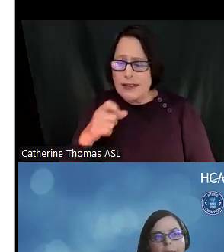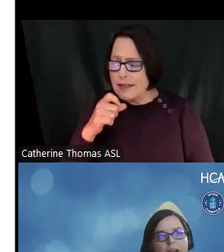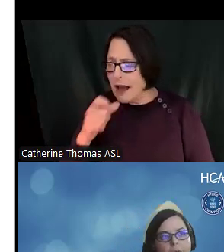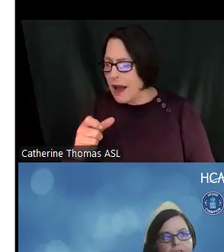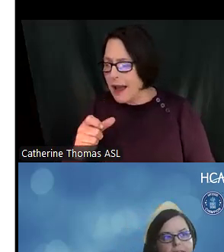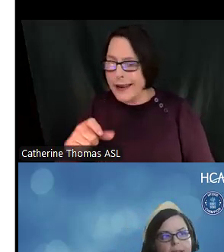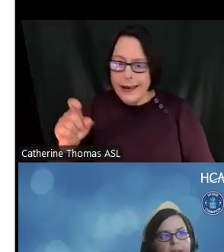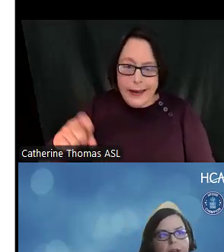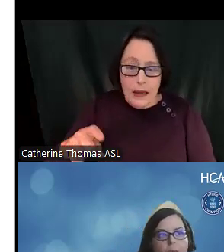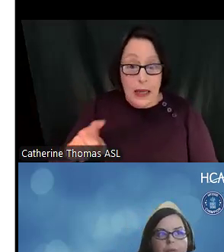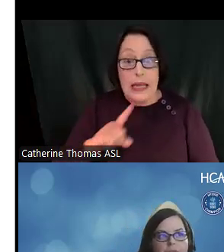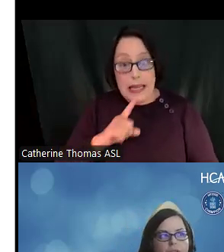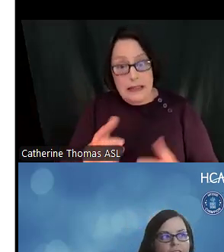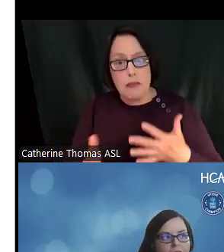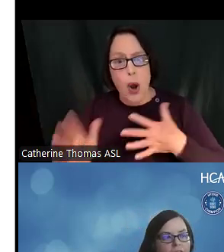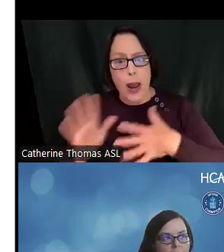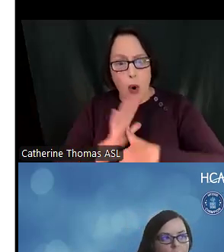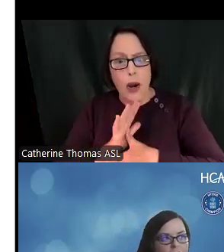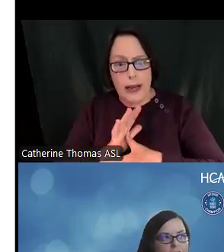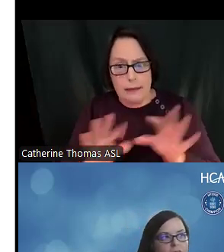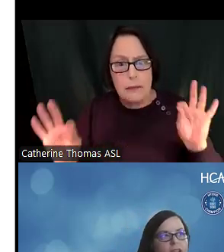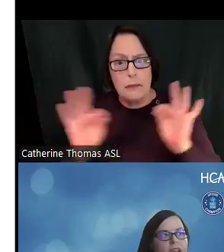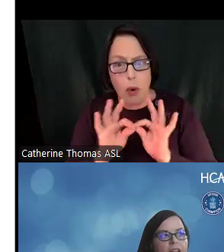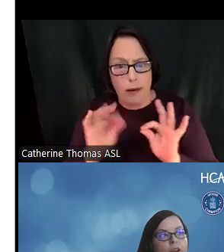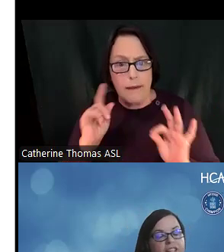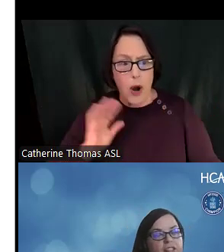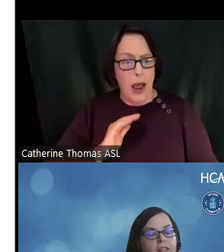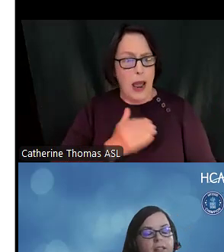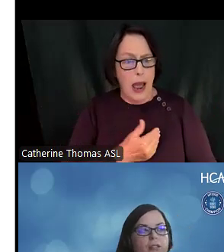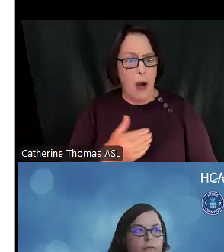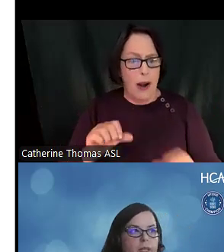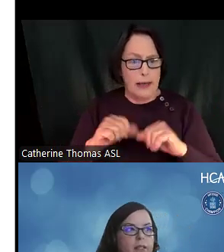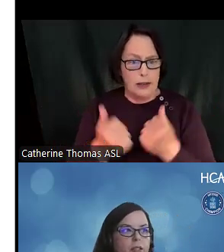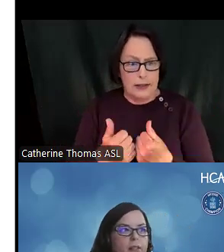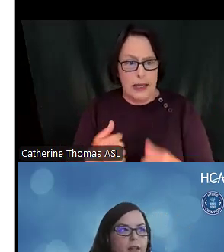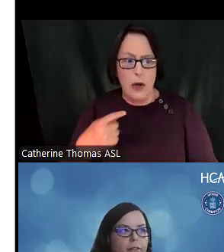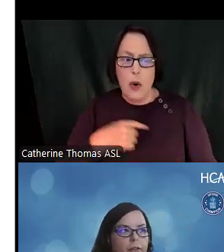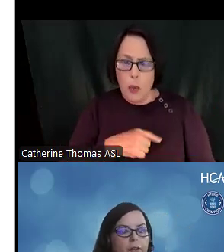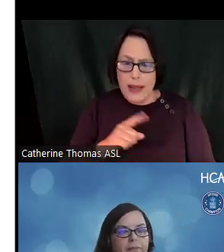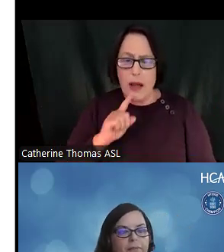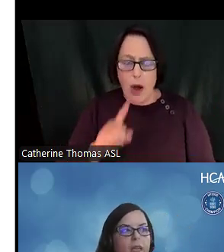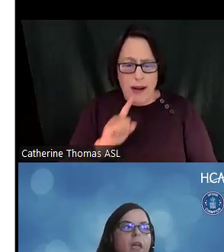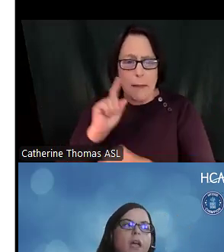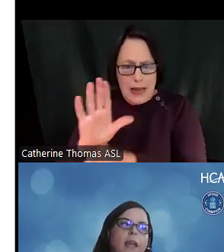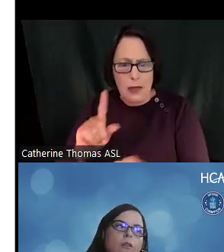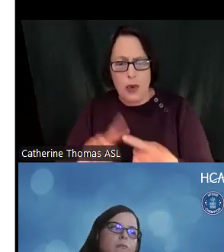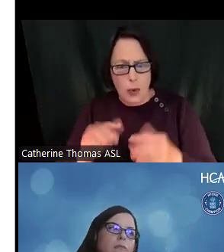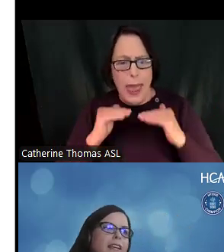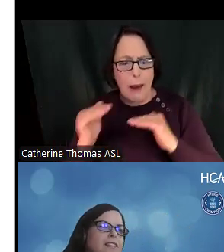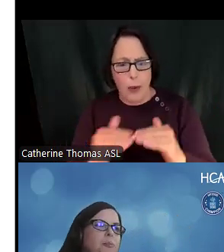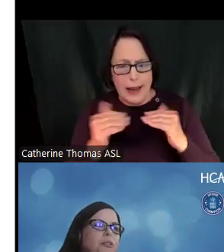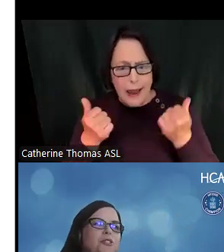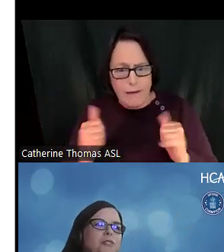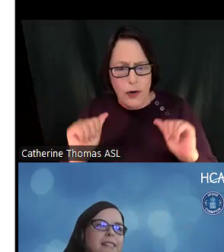a priority in our pursuit of health equity. And our agency is committed to this effort. Now,